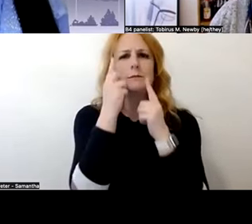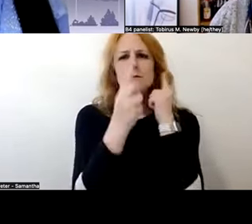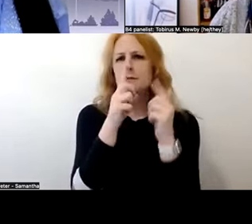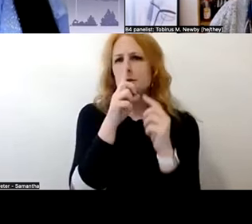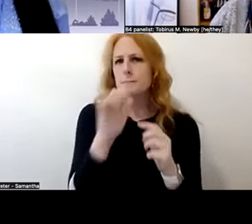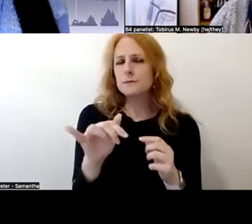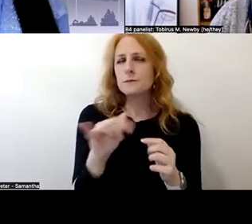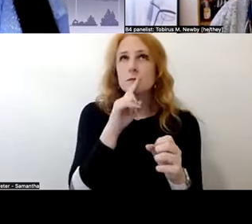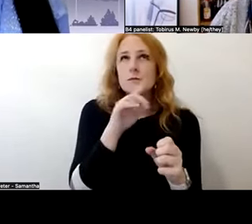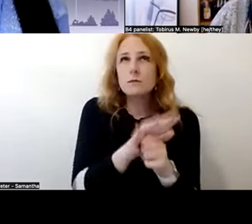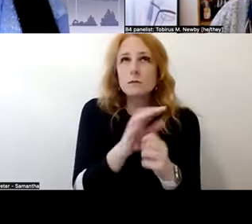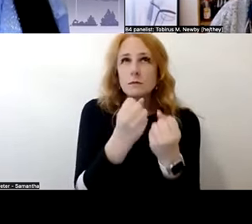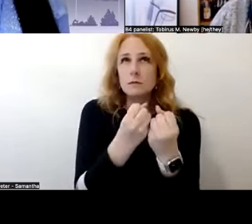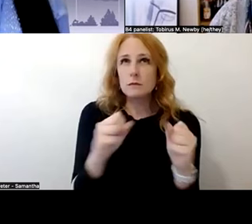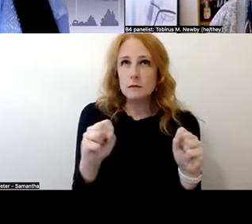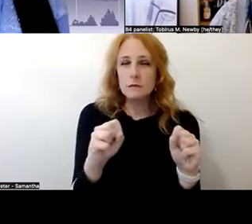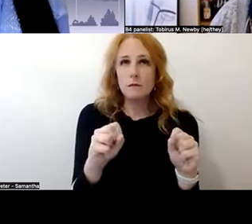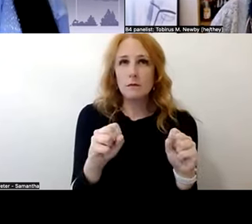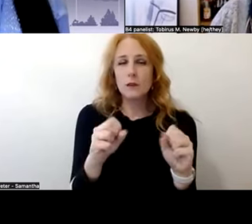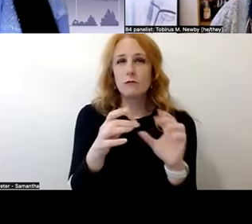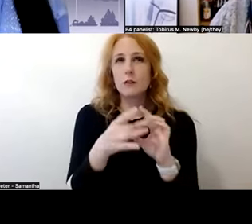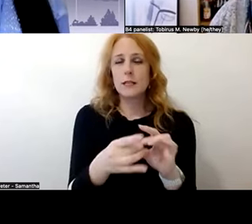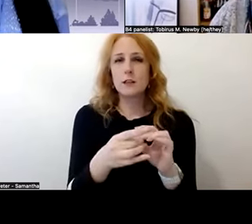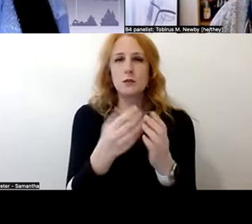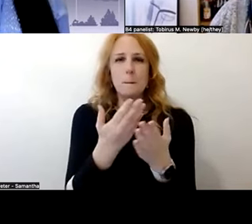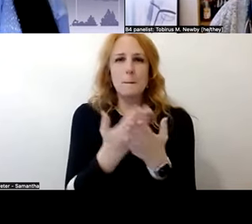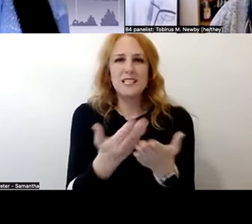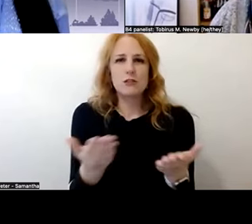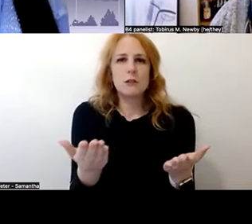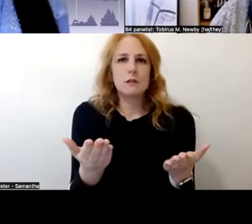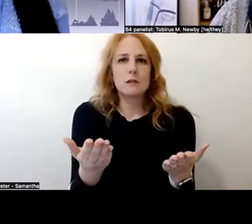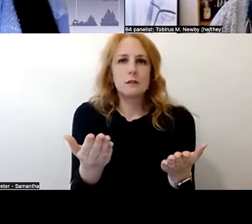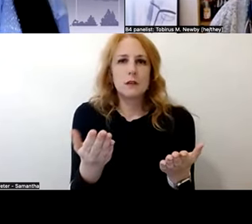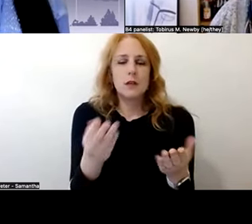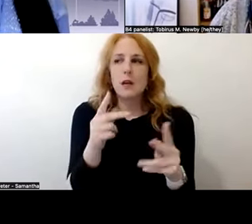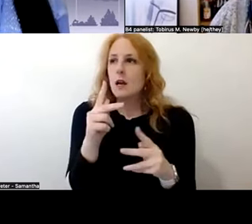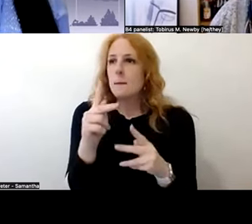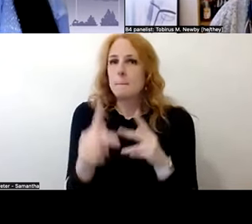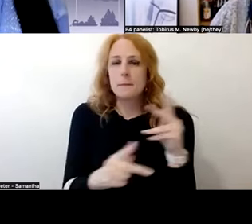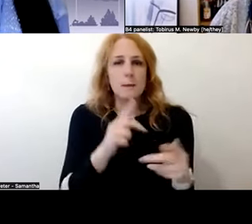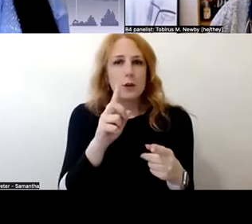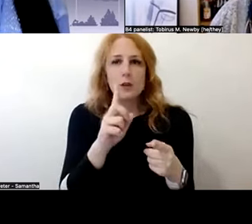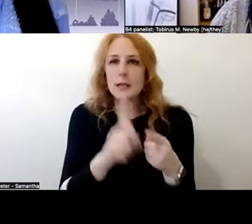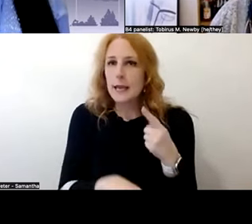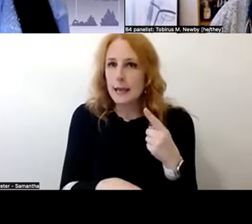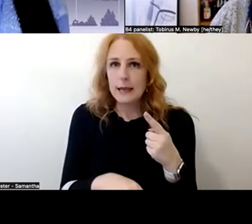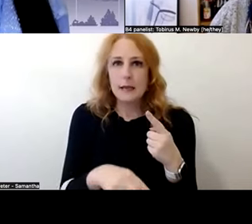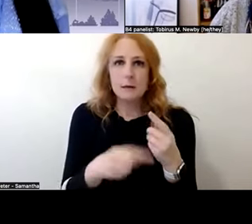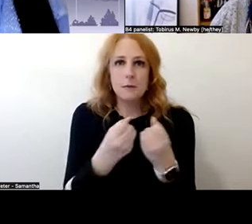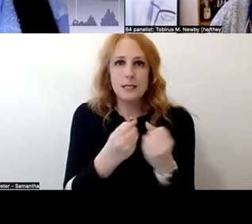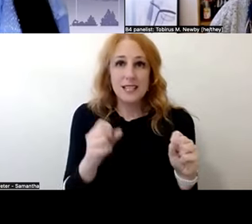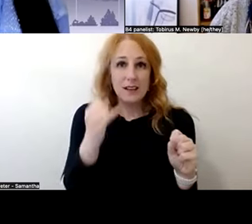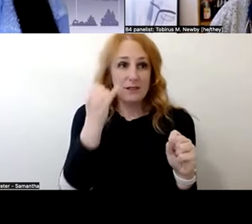safety to be deeply material. No one, I think, can be safe when experiencing housing and food insecurity. And so many of us